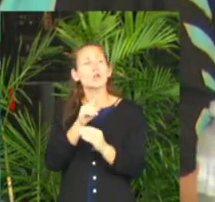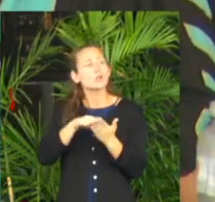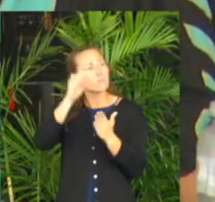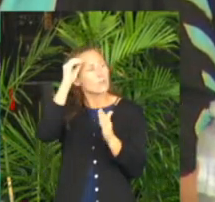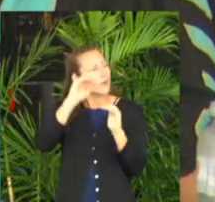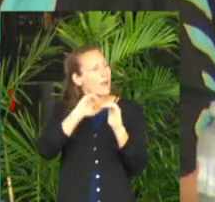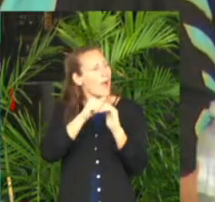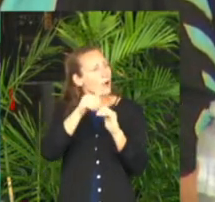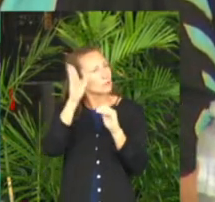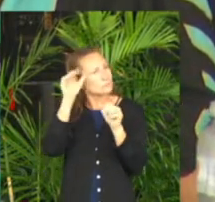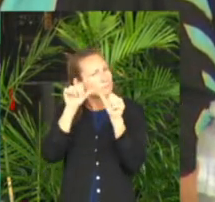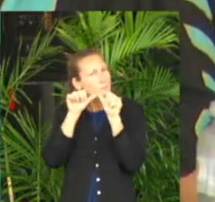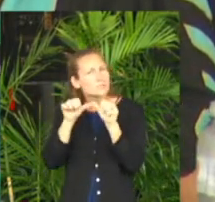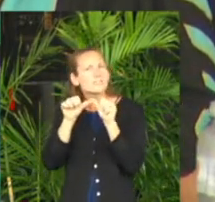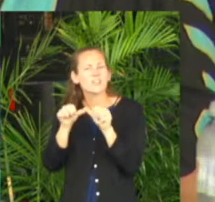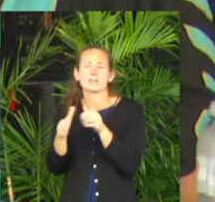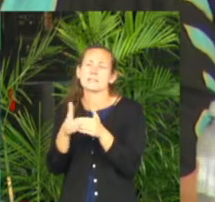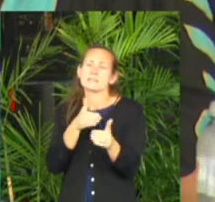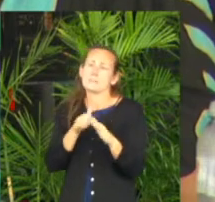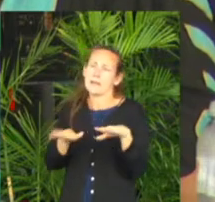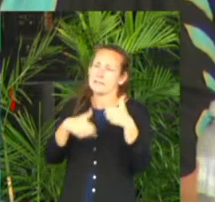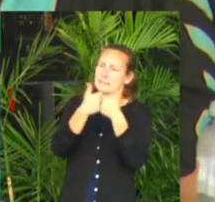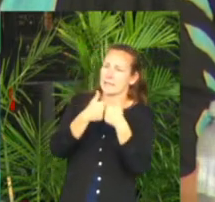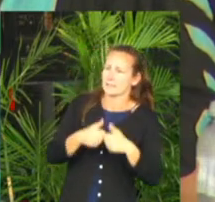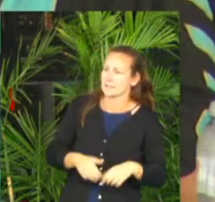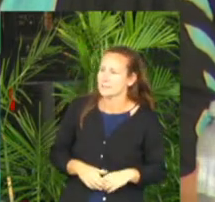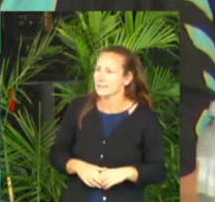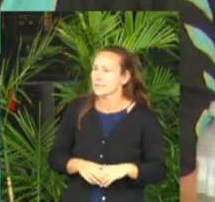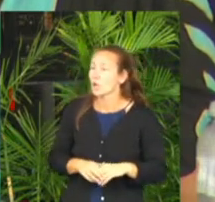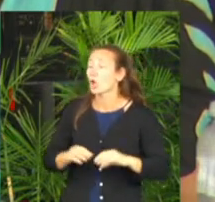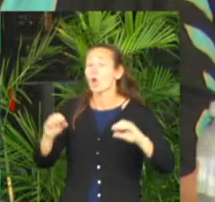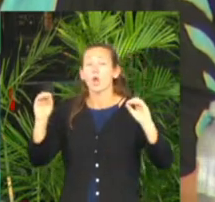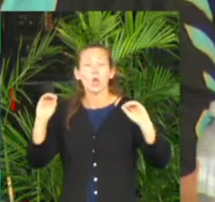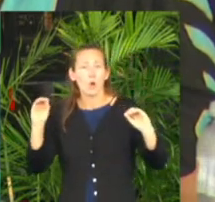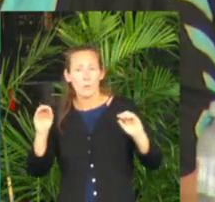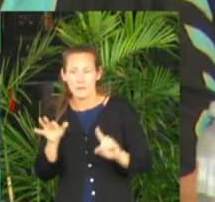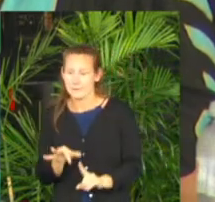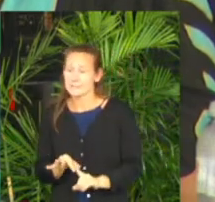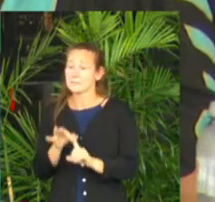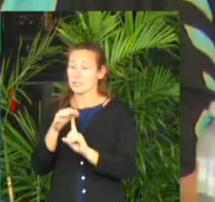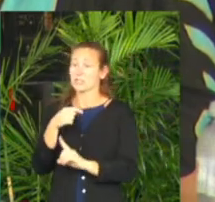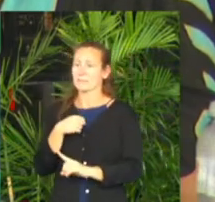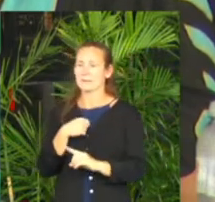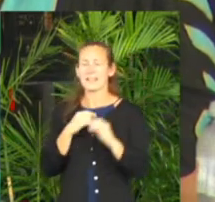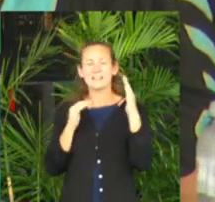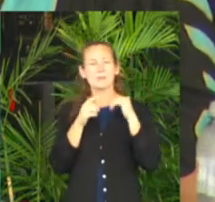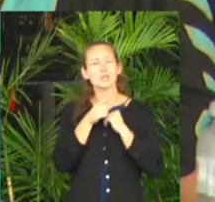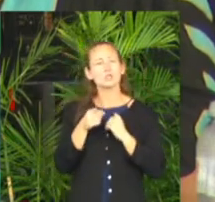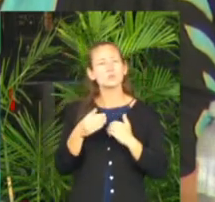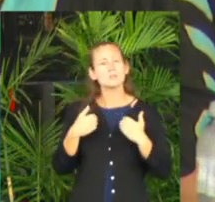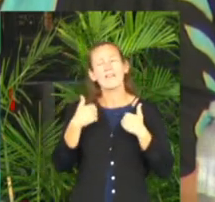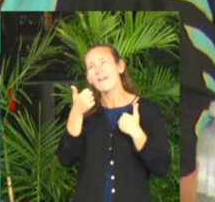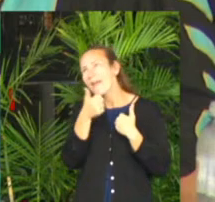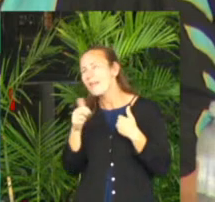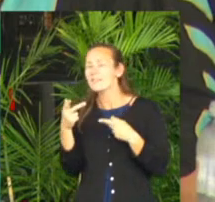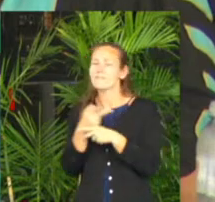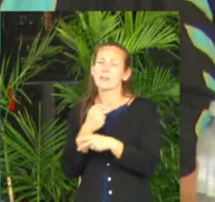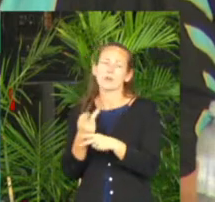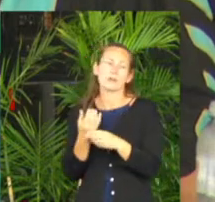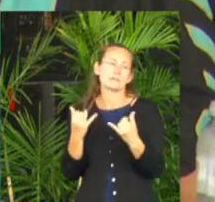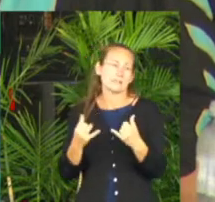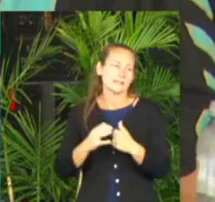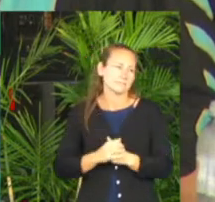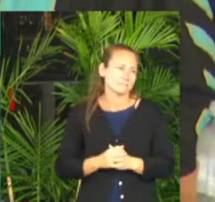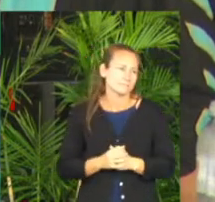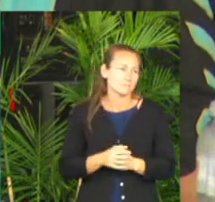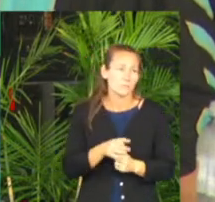to persevere despite setbacks. No one, especially me, expects you to have anything figured out today. You